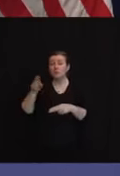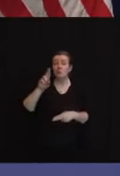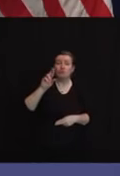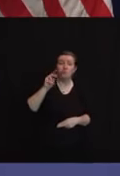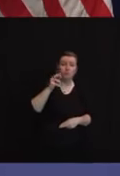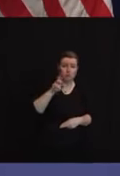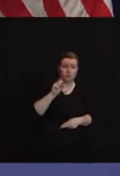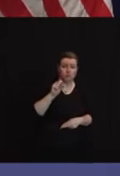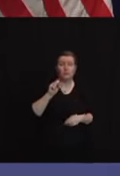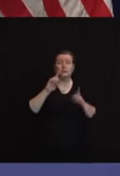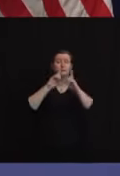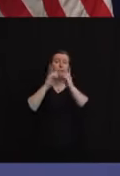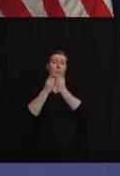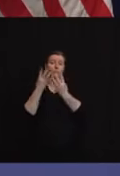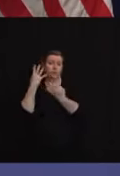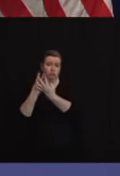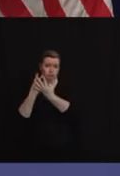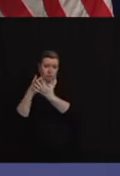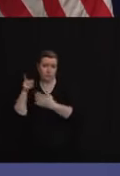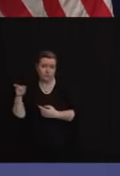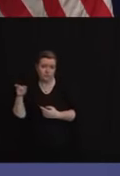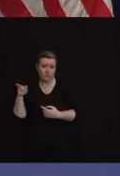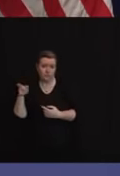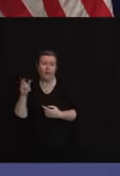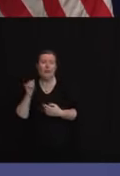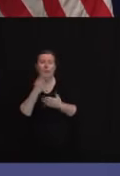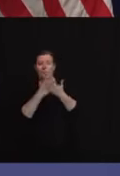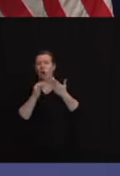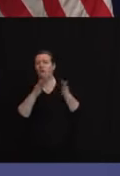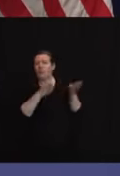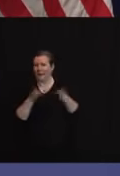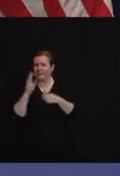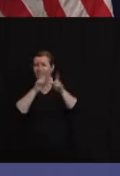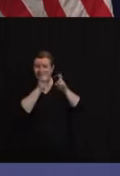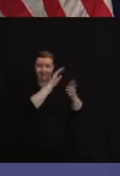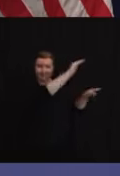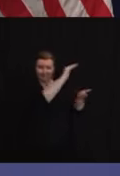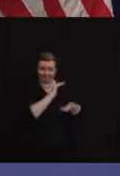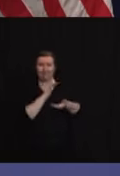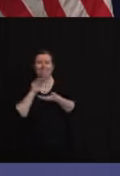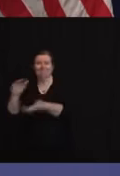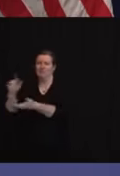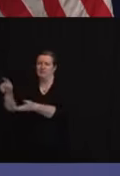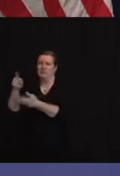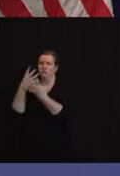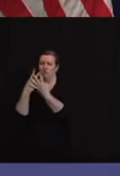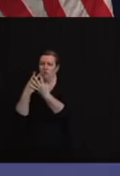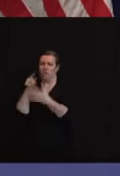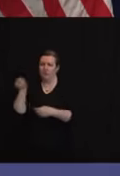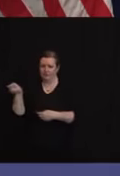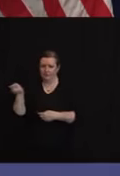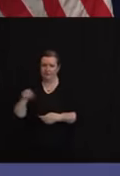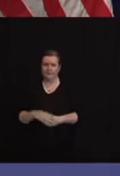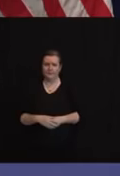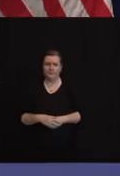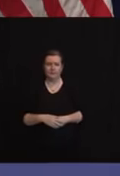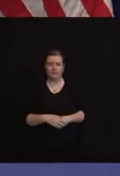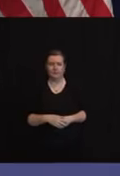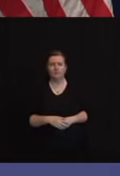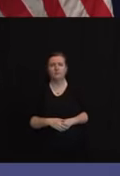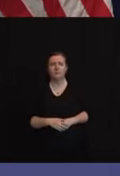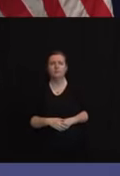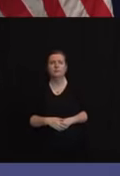element of our strategy. To the very best of my knowledge and recollection, including